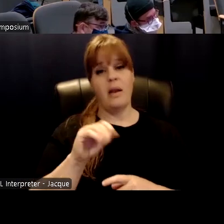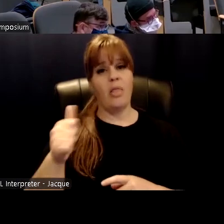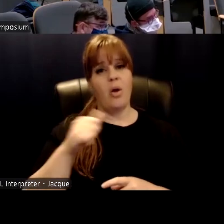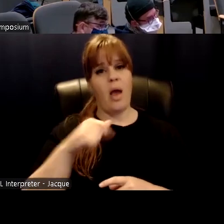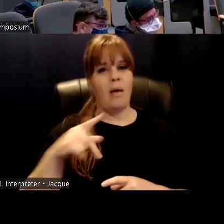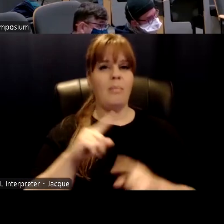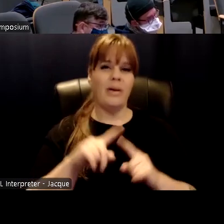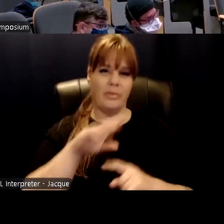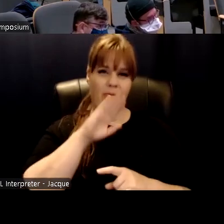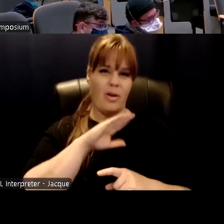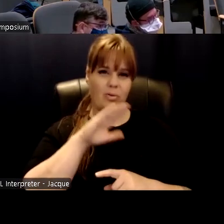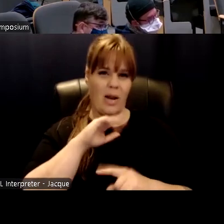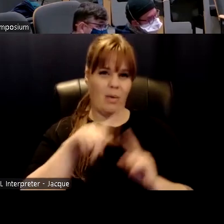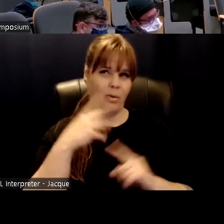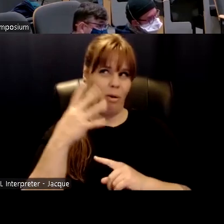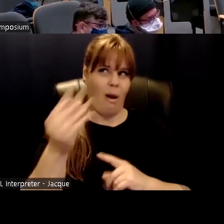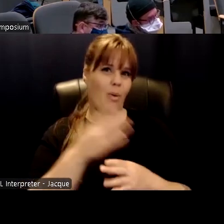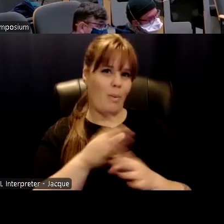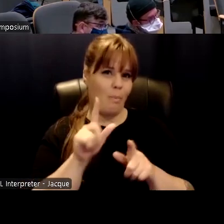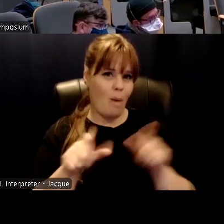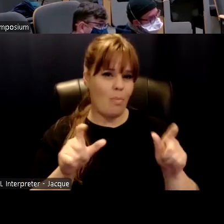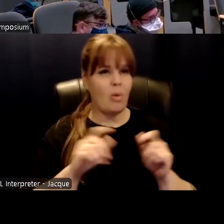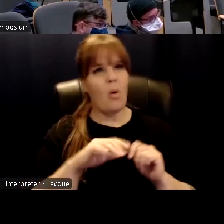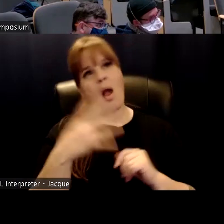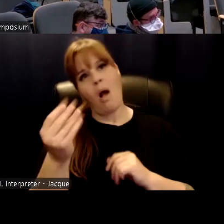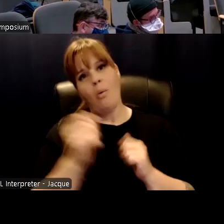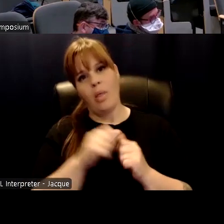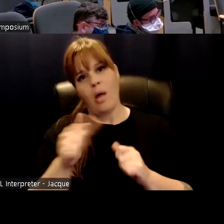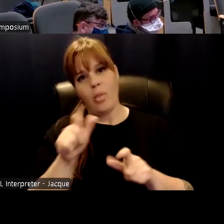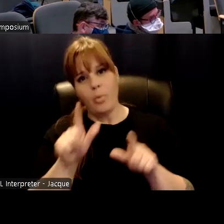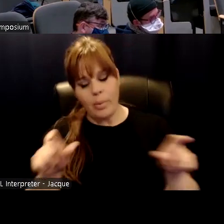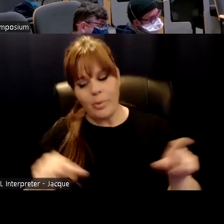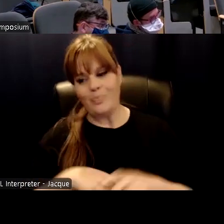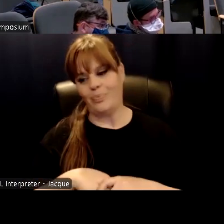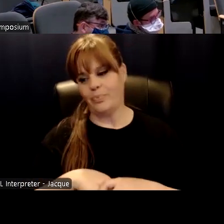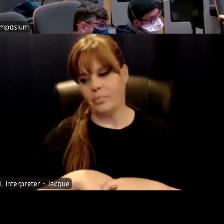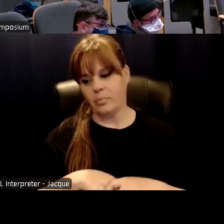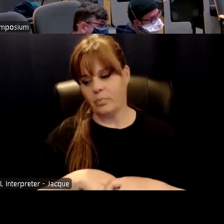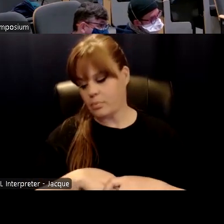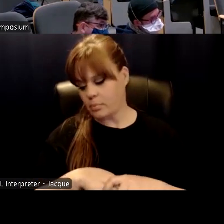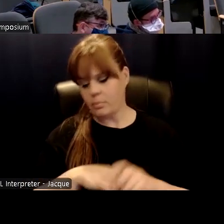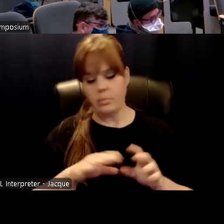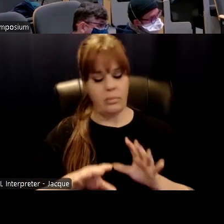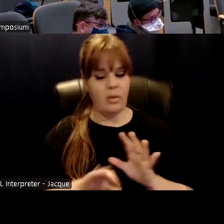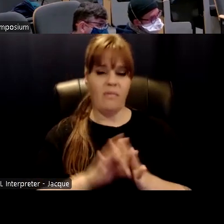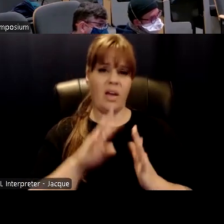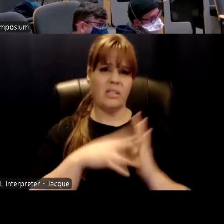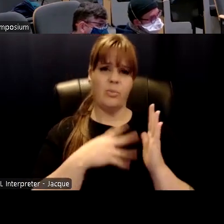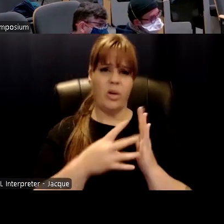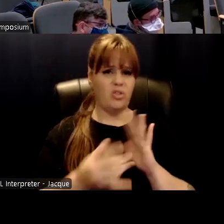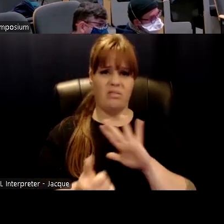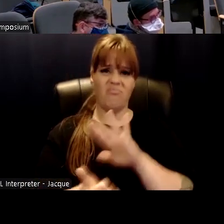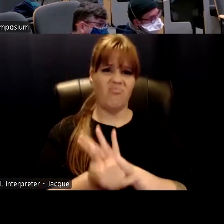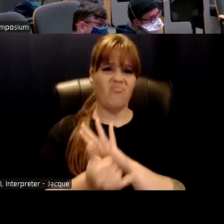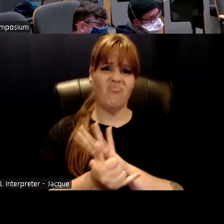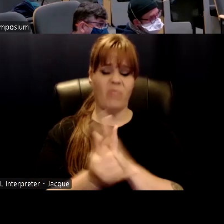in public or out with other people. And I find spreadsheets and things like that just impossible. The